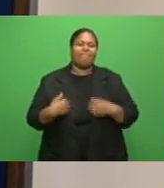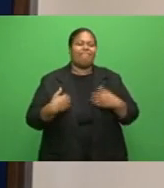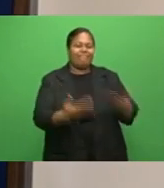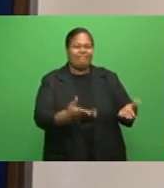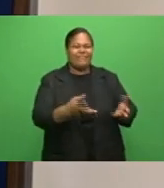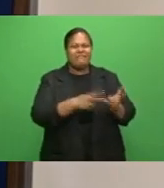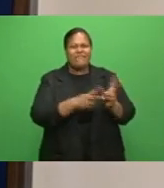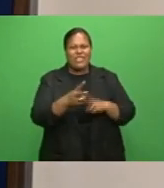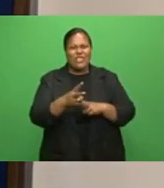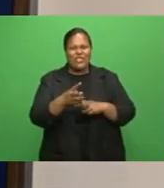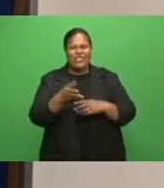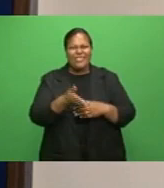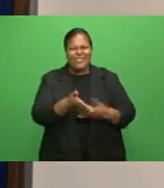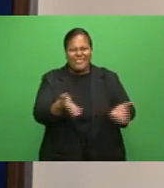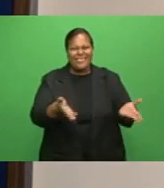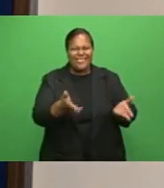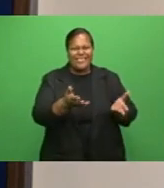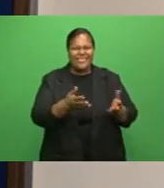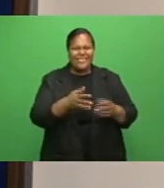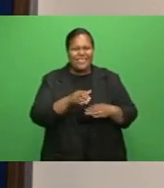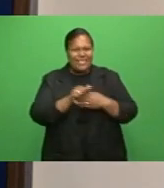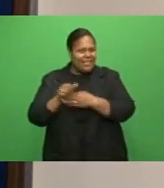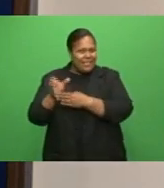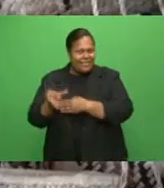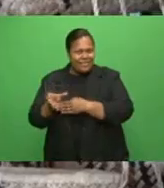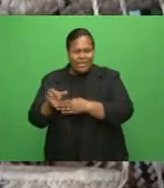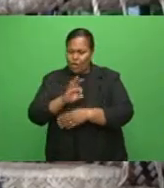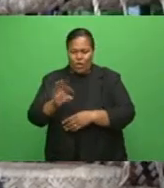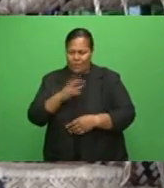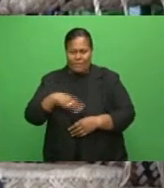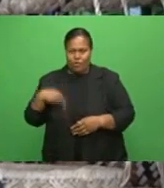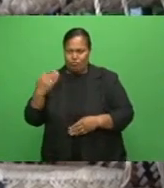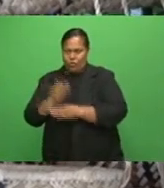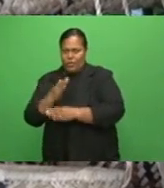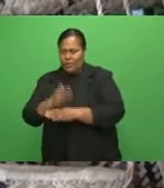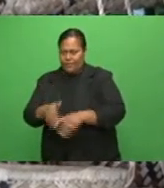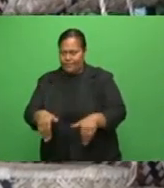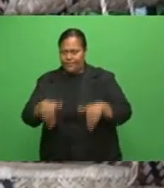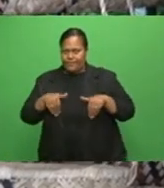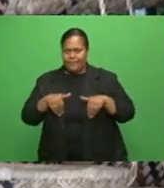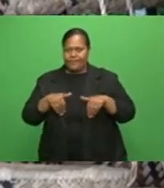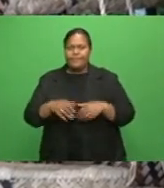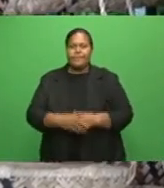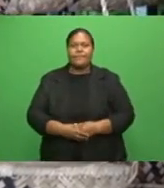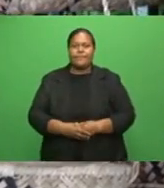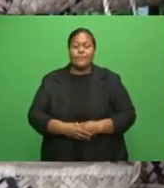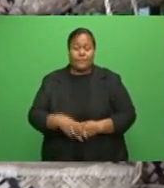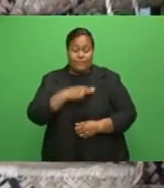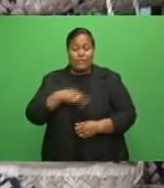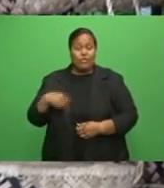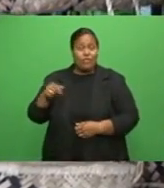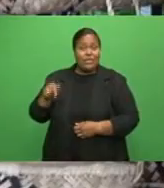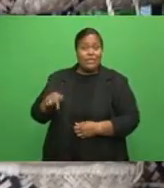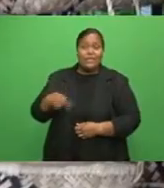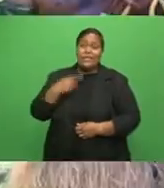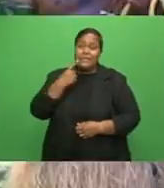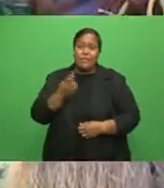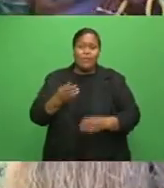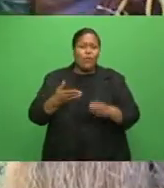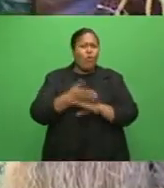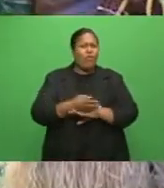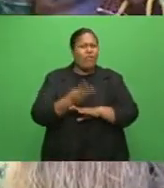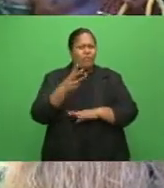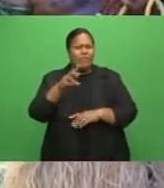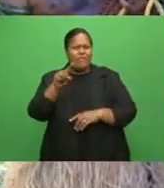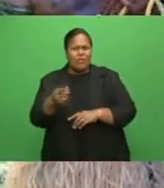village elders and the Vanua, and not the ministry. The ministry earlier confirmed that over 3,000 chiefly titles